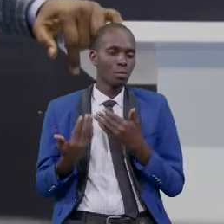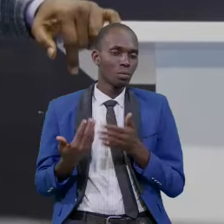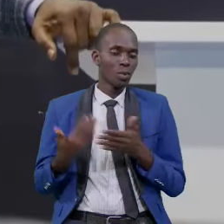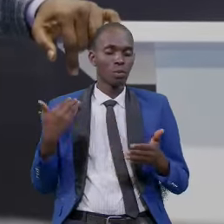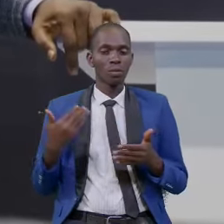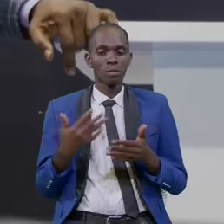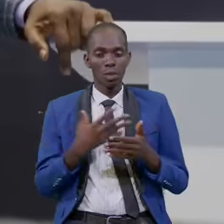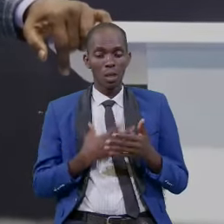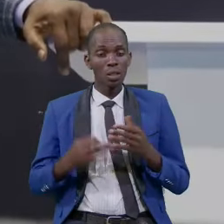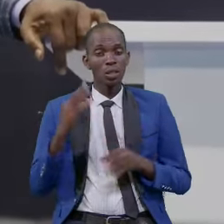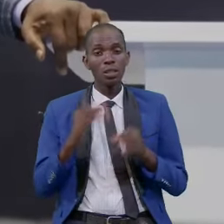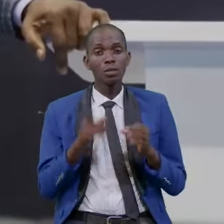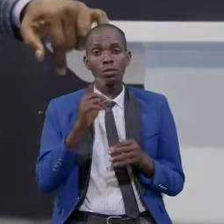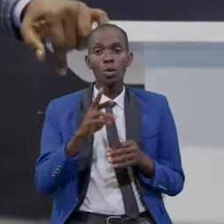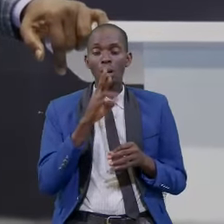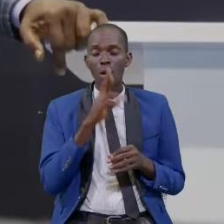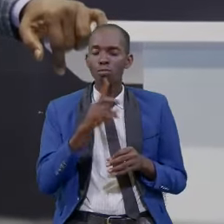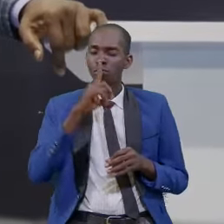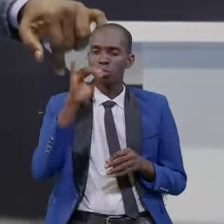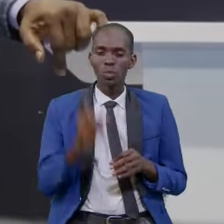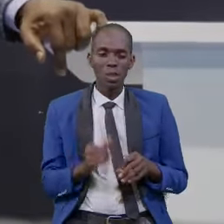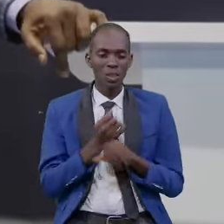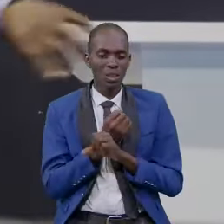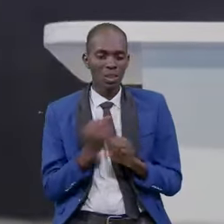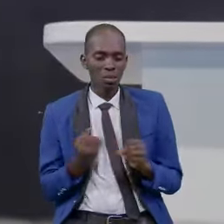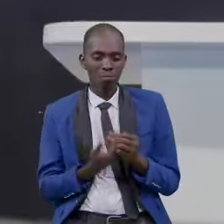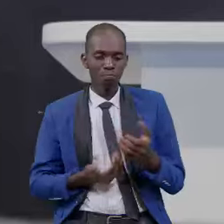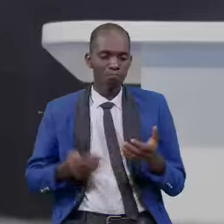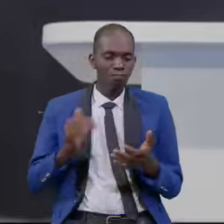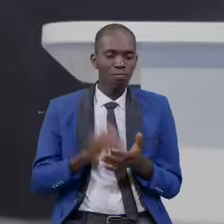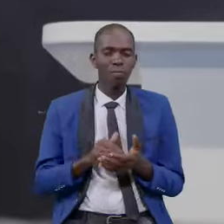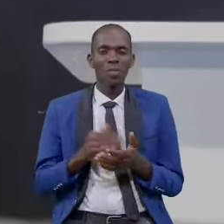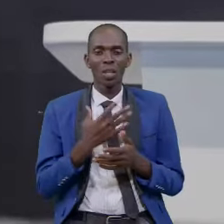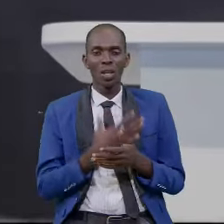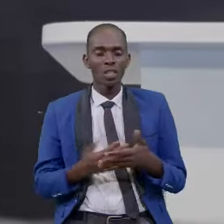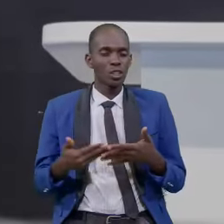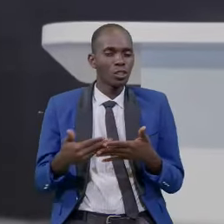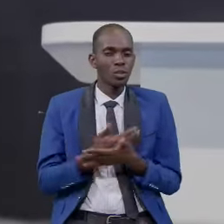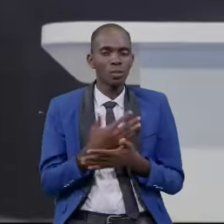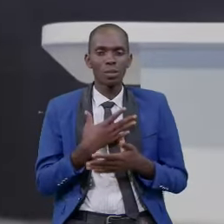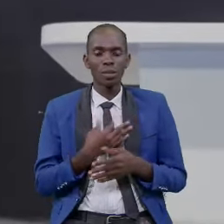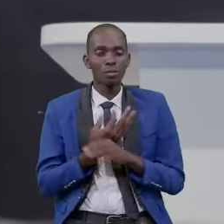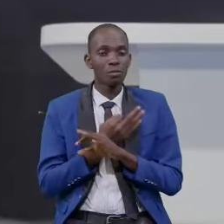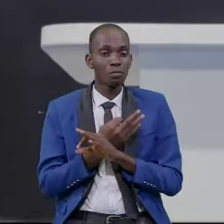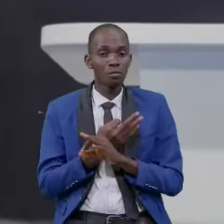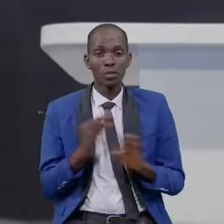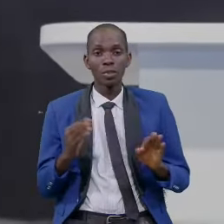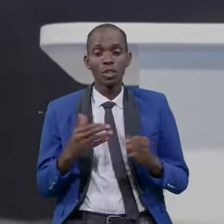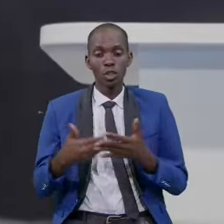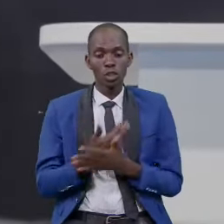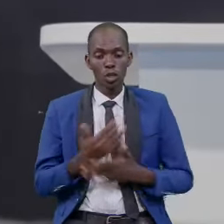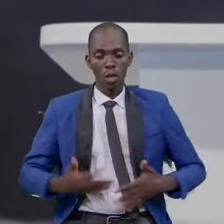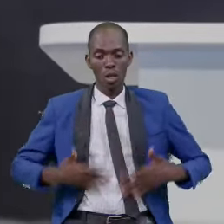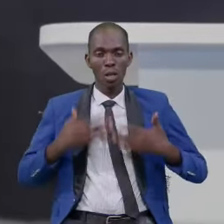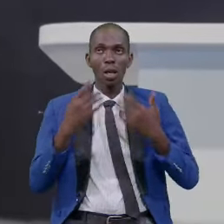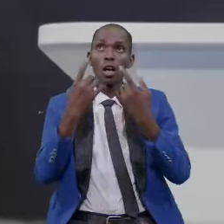again, born anew, born afresh, born from heaven, new life will come to you, and you